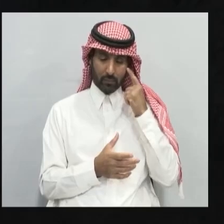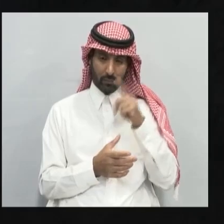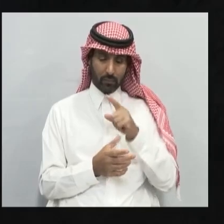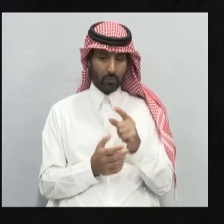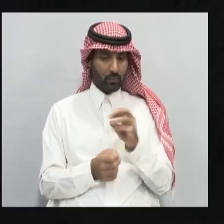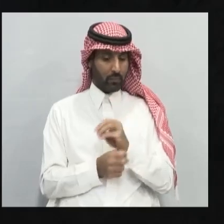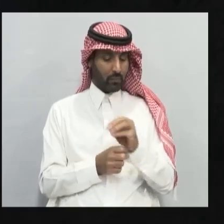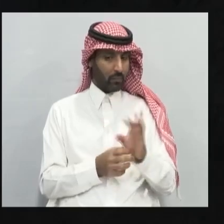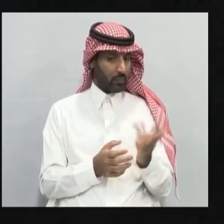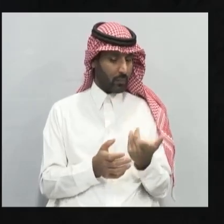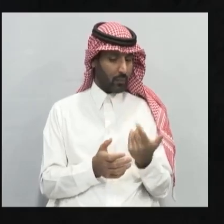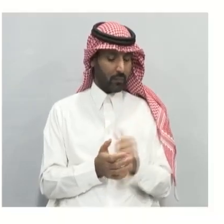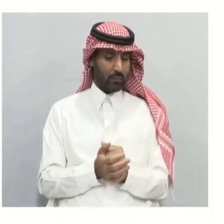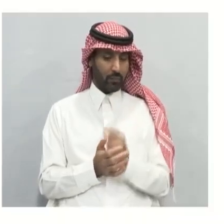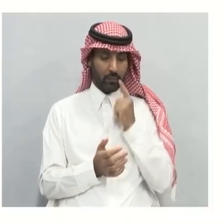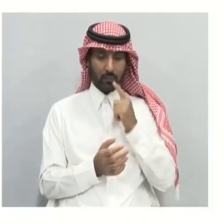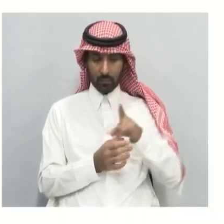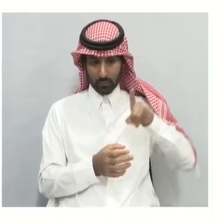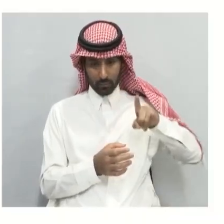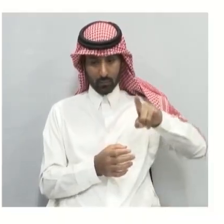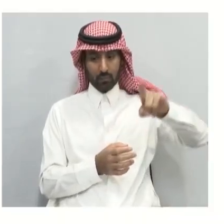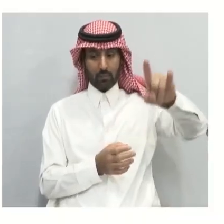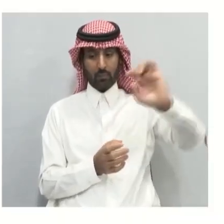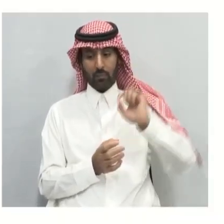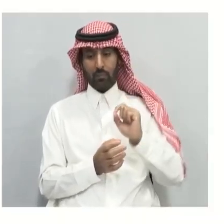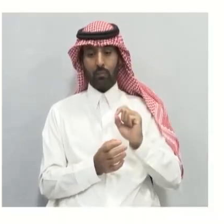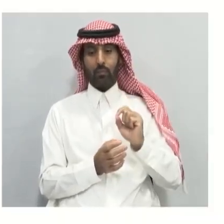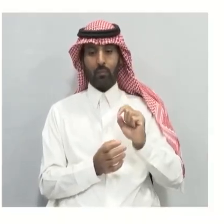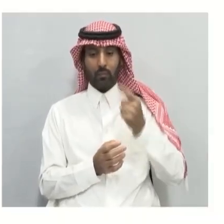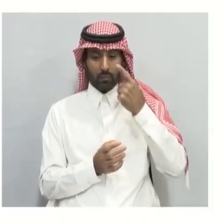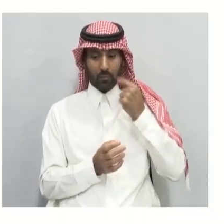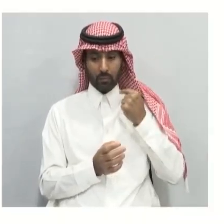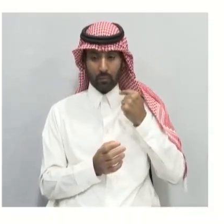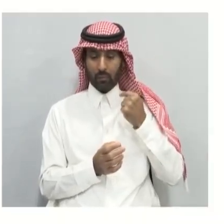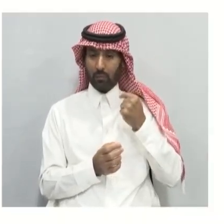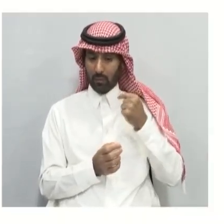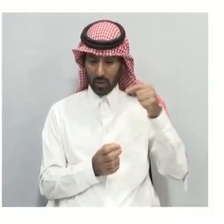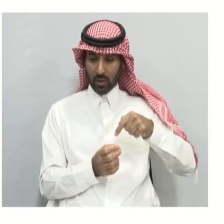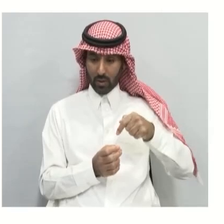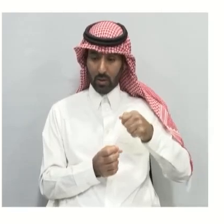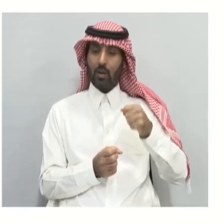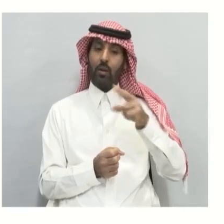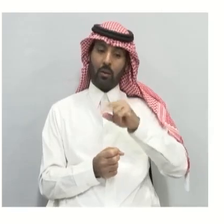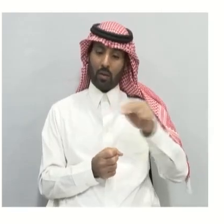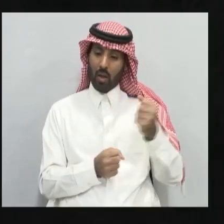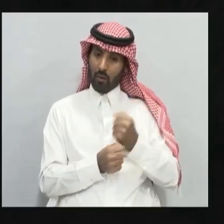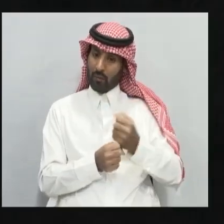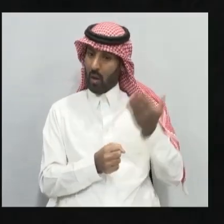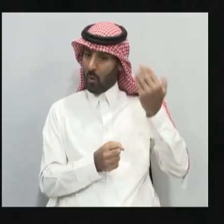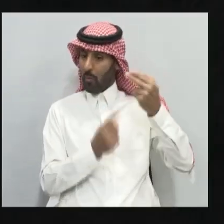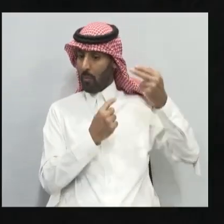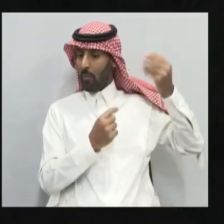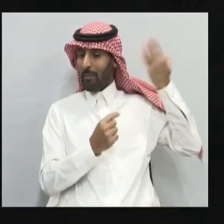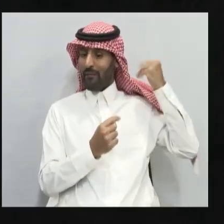it? How about airplanes? Do you think our lives today will look the same if we don't have airplanes?